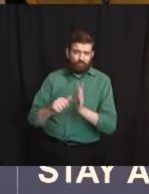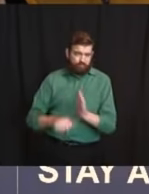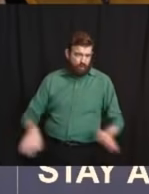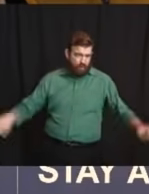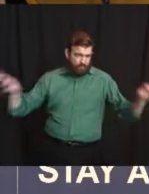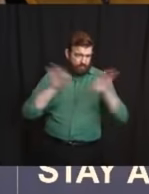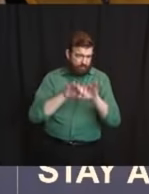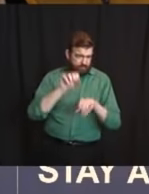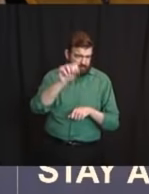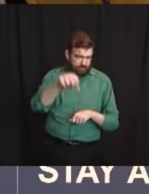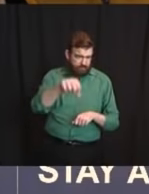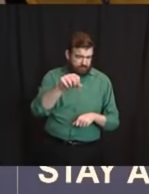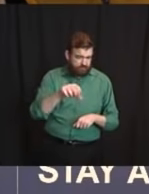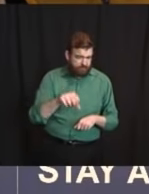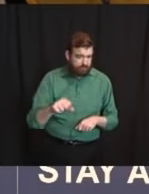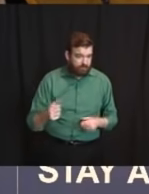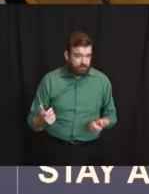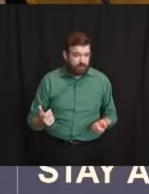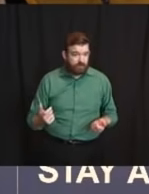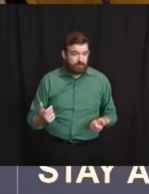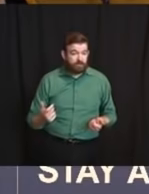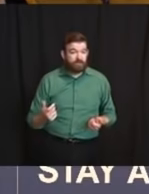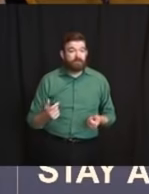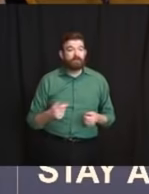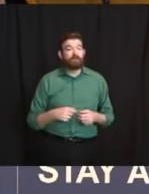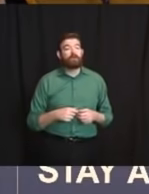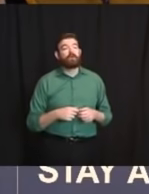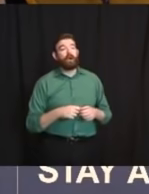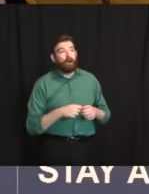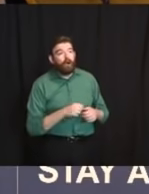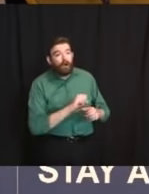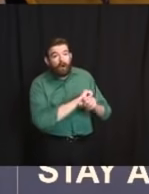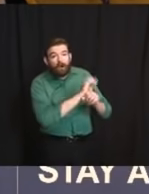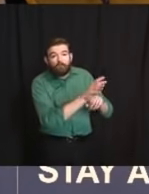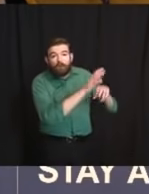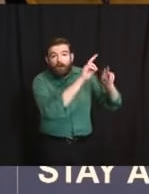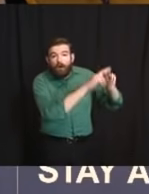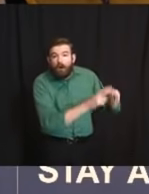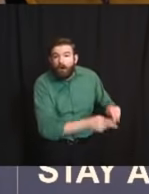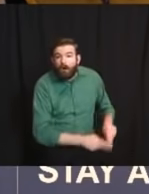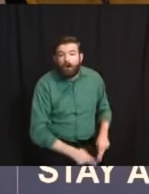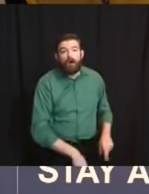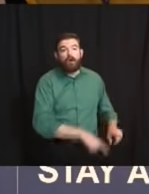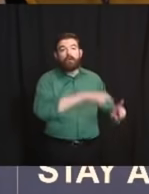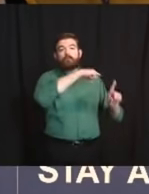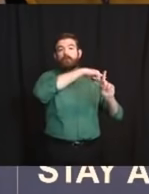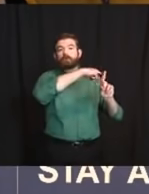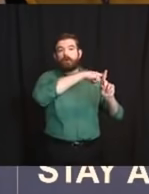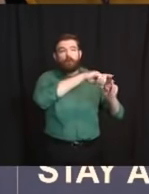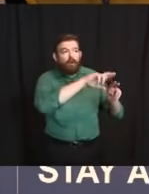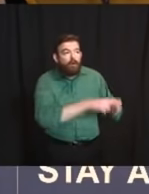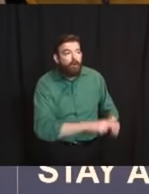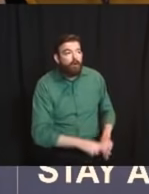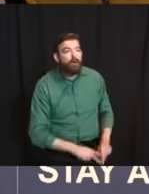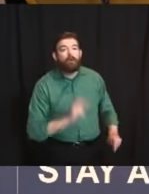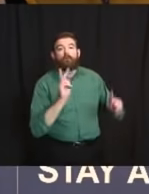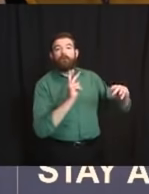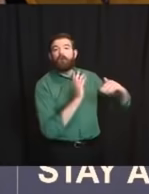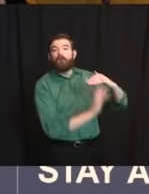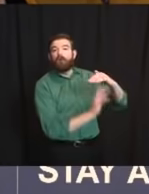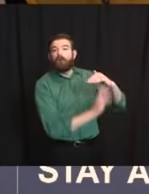numbers of new cases of COVID-19, we are taking the step to allow a phased-in reopening of elective